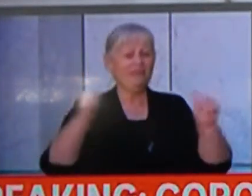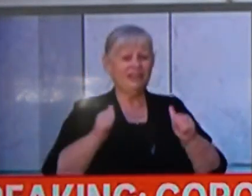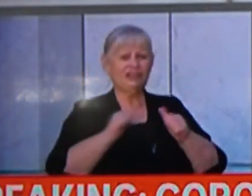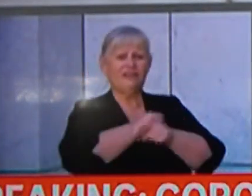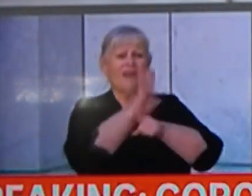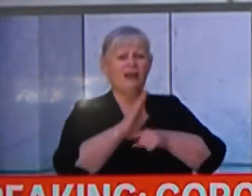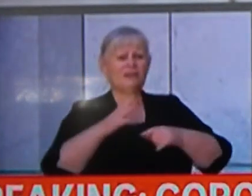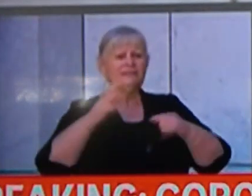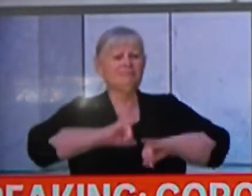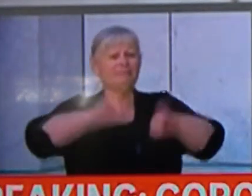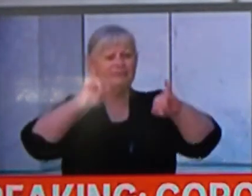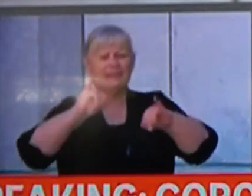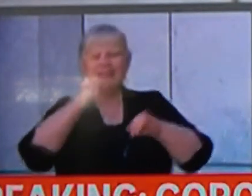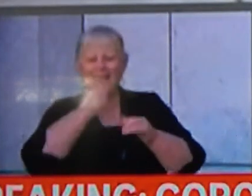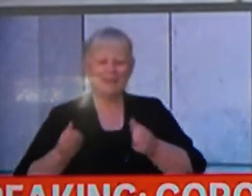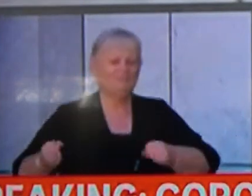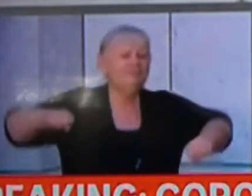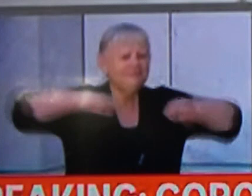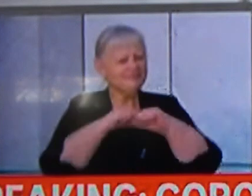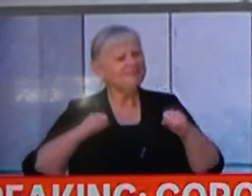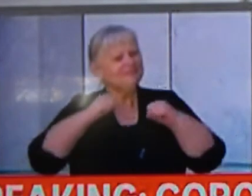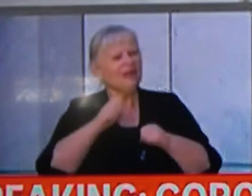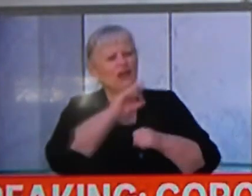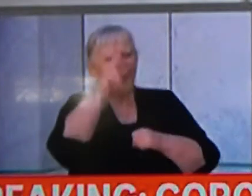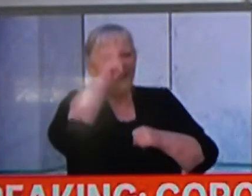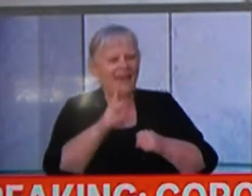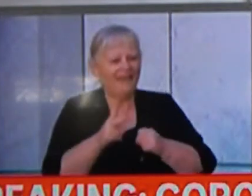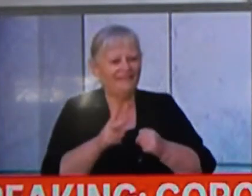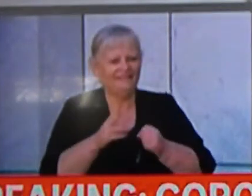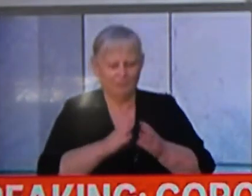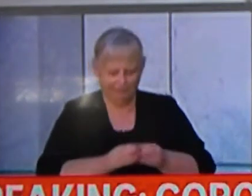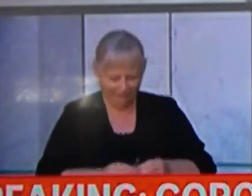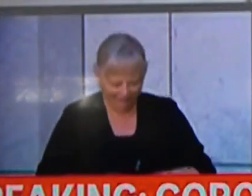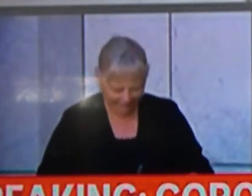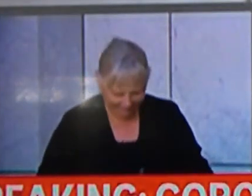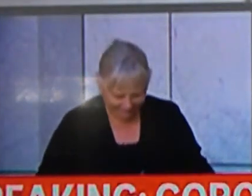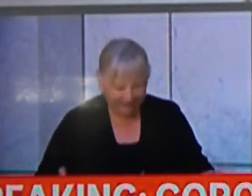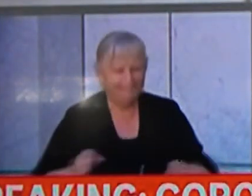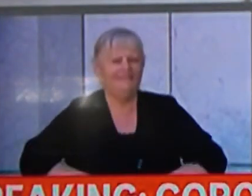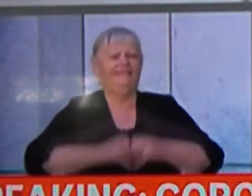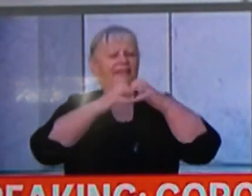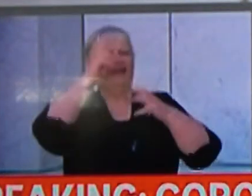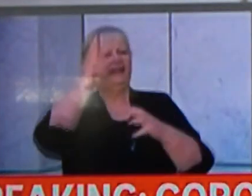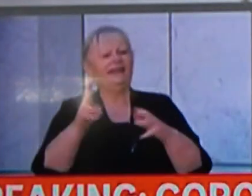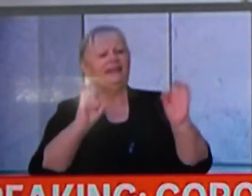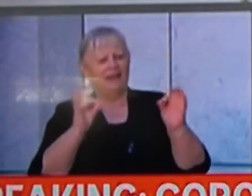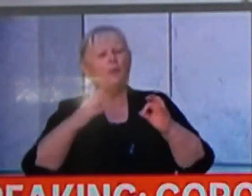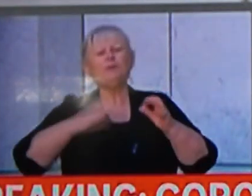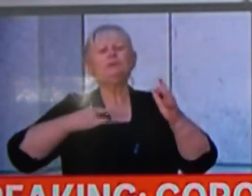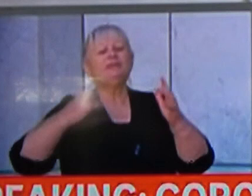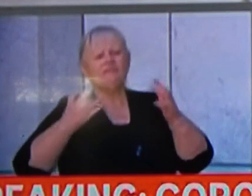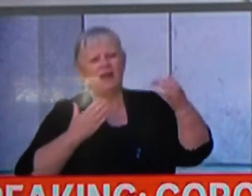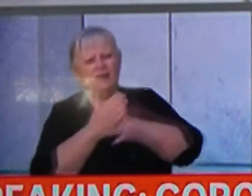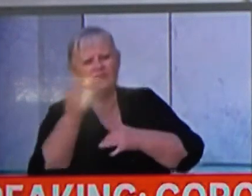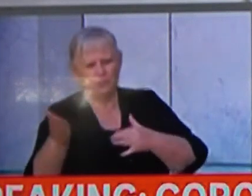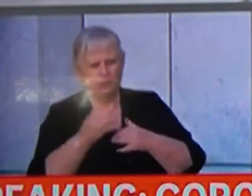strongly and don't have to reassemble themselves from the ruins of failed businesses. I also want to